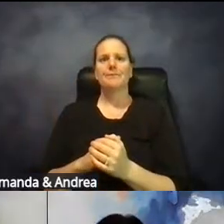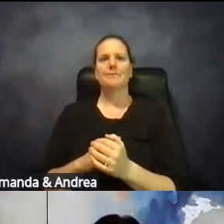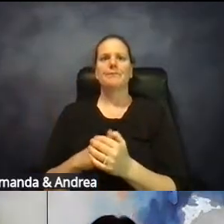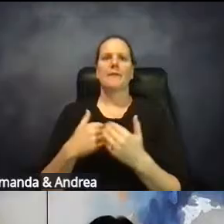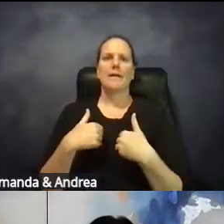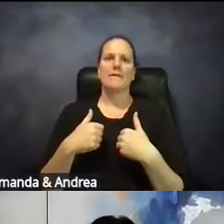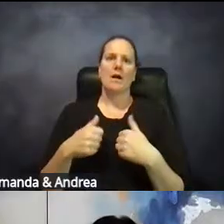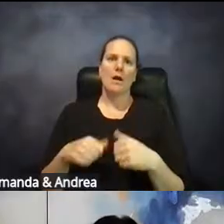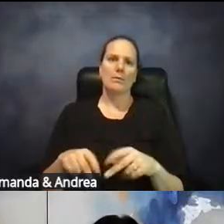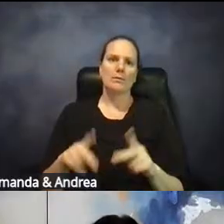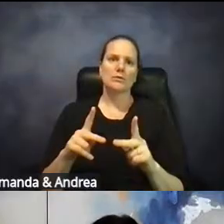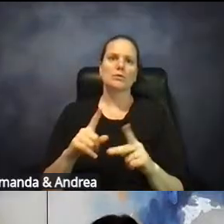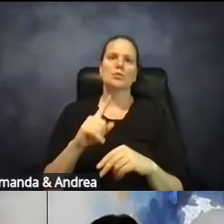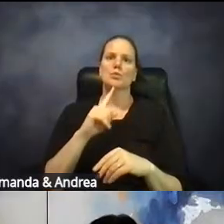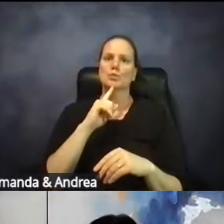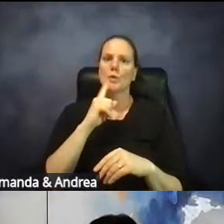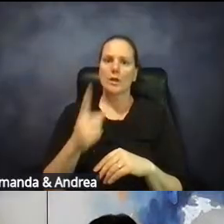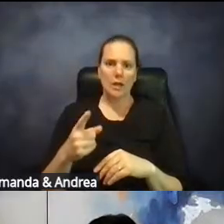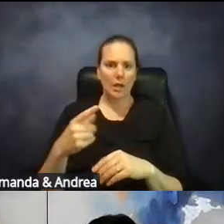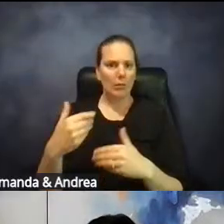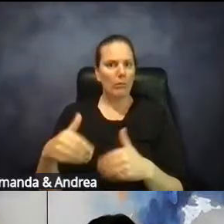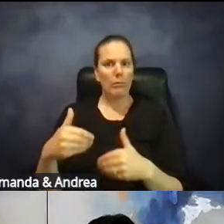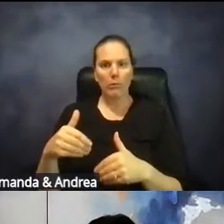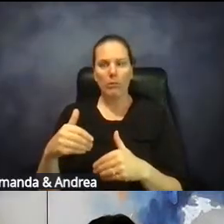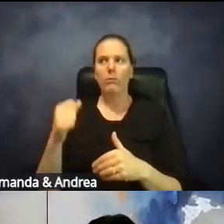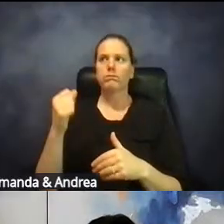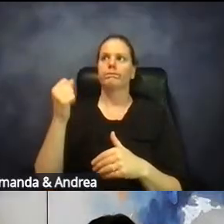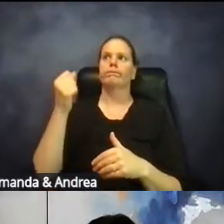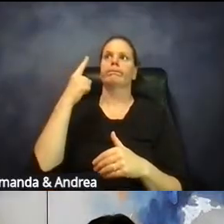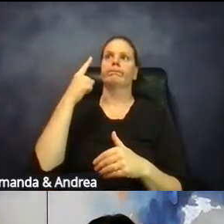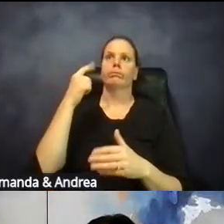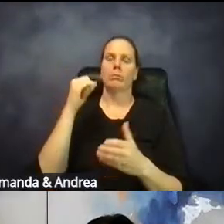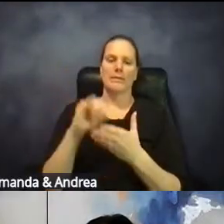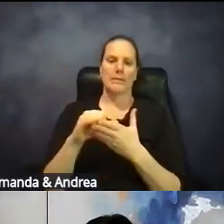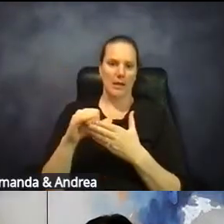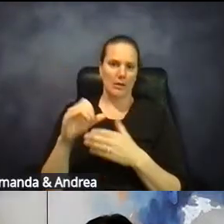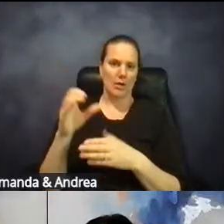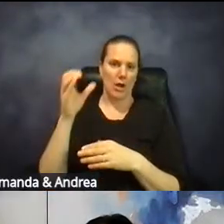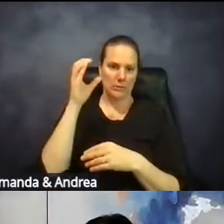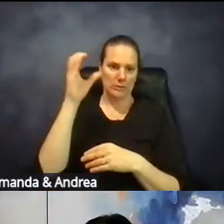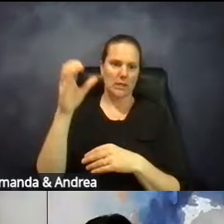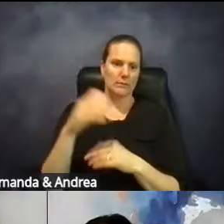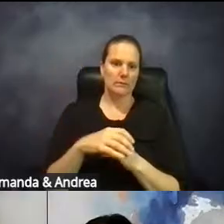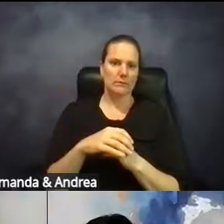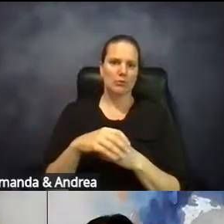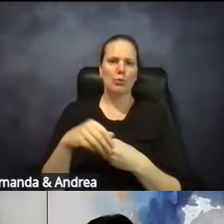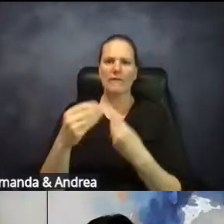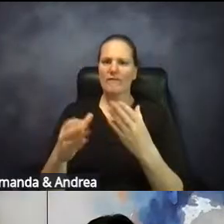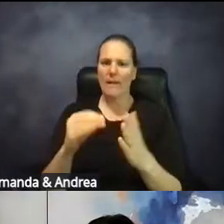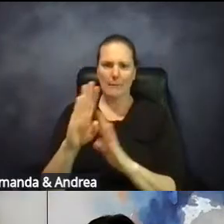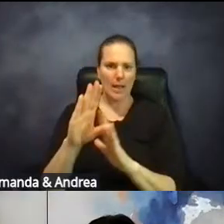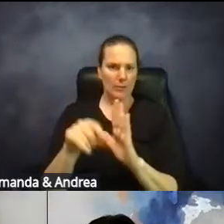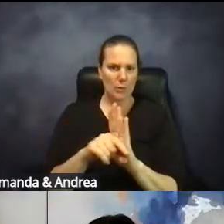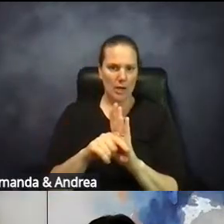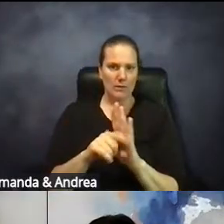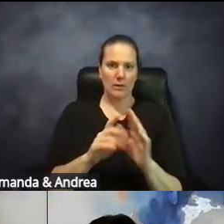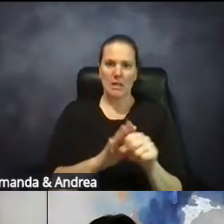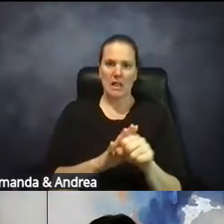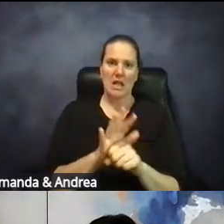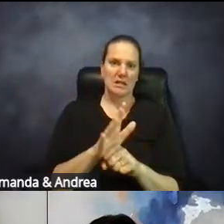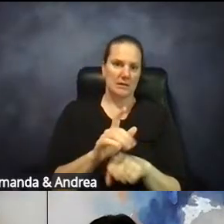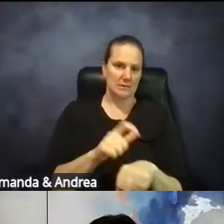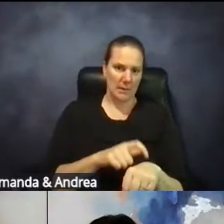to really vet some of those concepts and provide background. So there was plenty of time